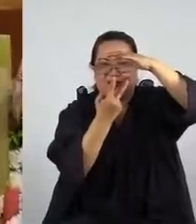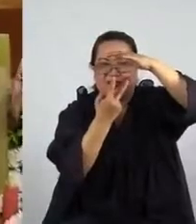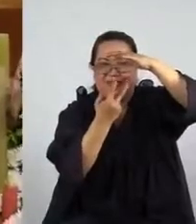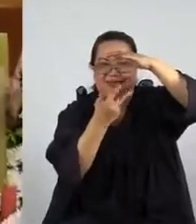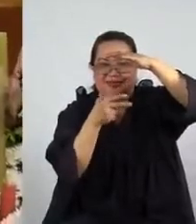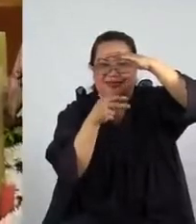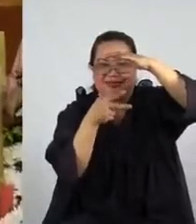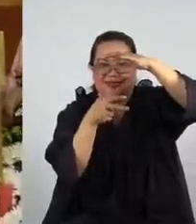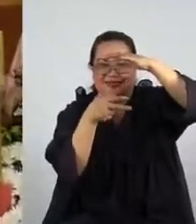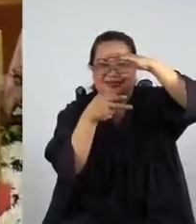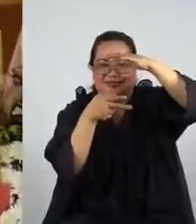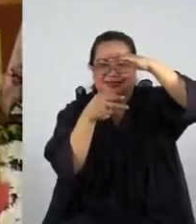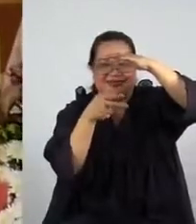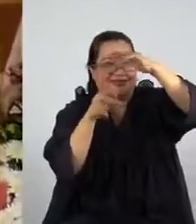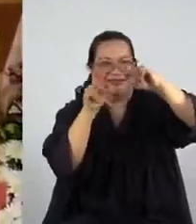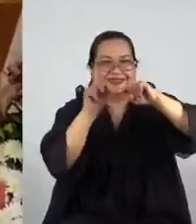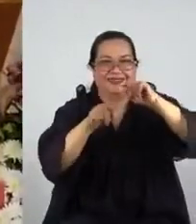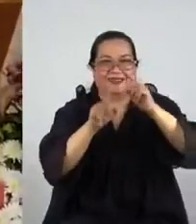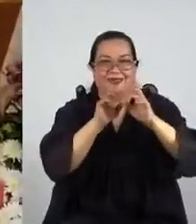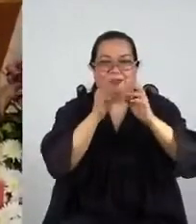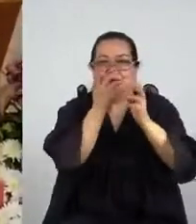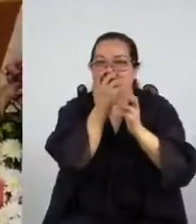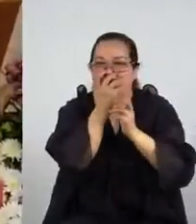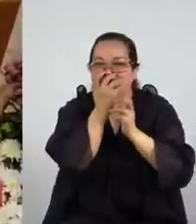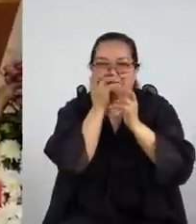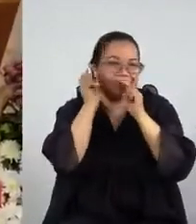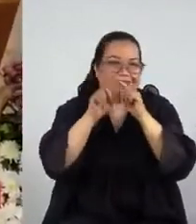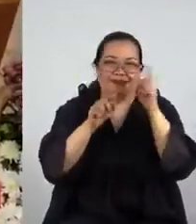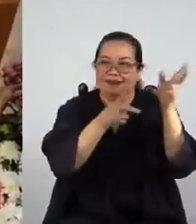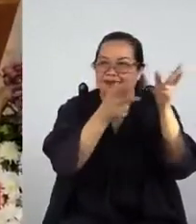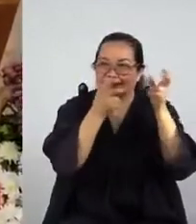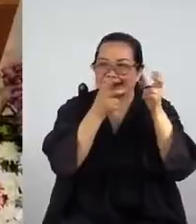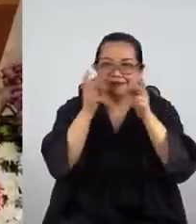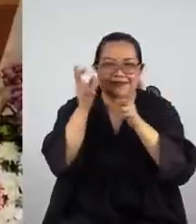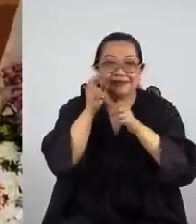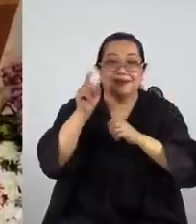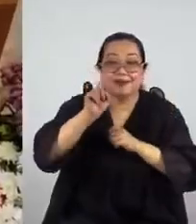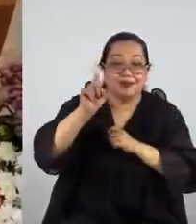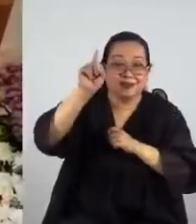water. But we cannot talk to each other. I cannot hear him, he cannot hear me. So